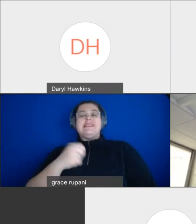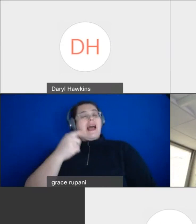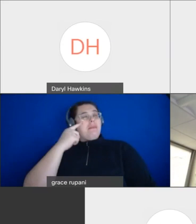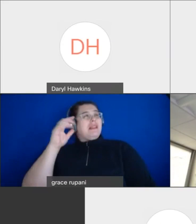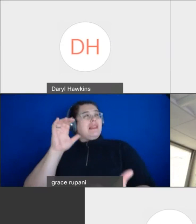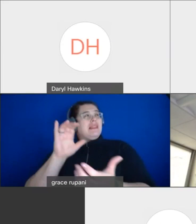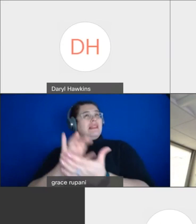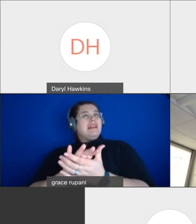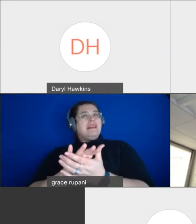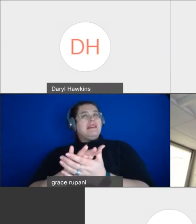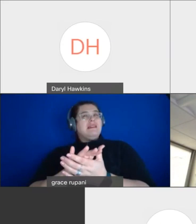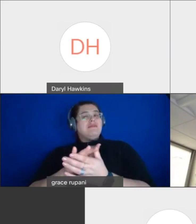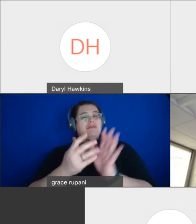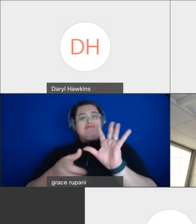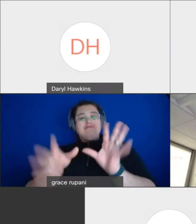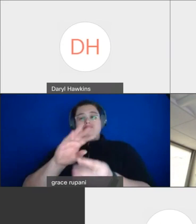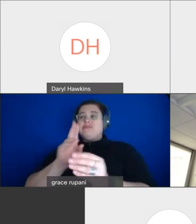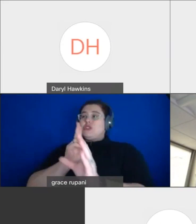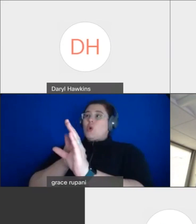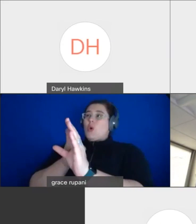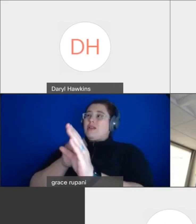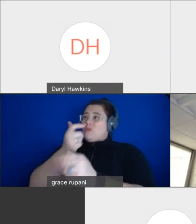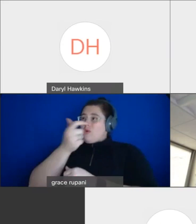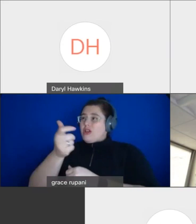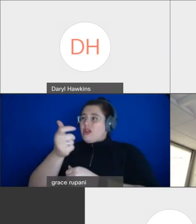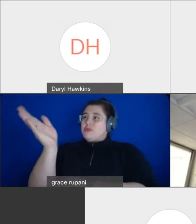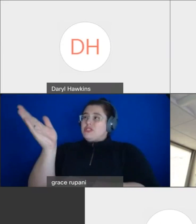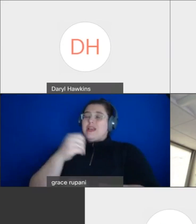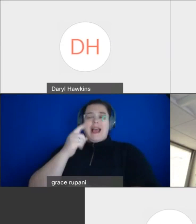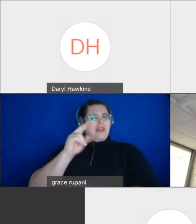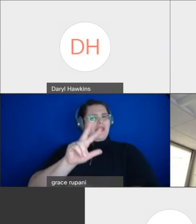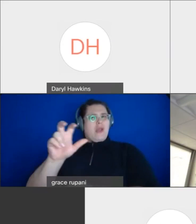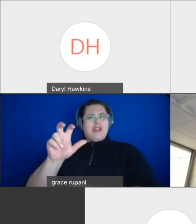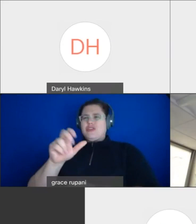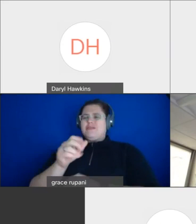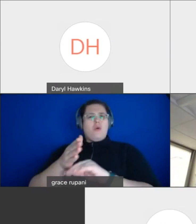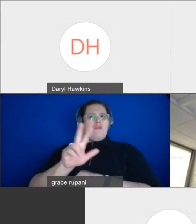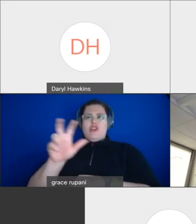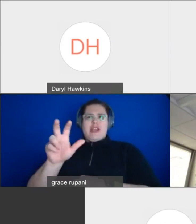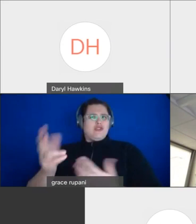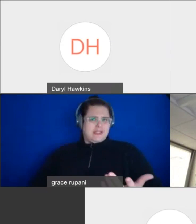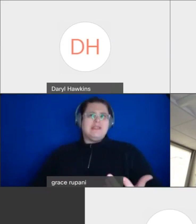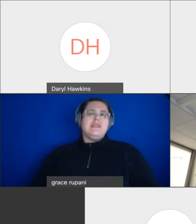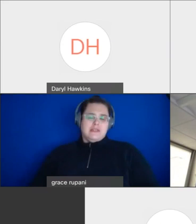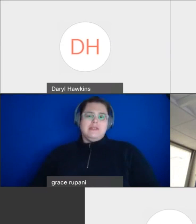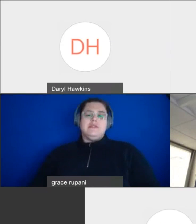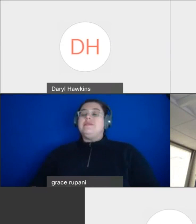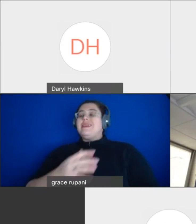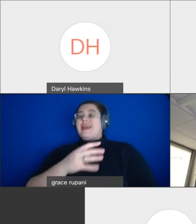for that particular presentation. And we're very pleased to continue to be able to provide these type